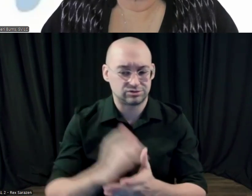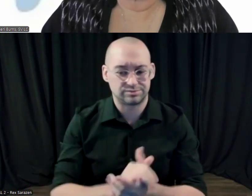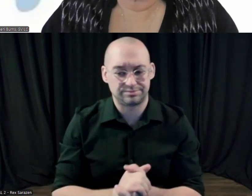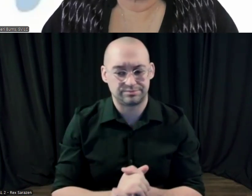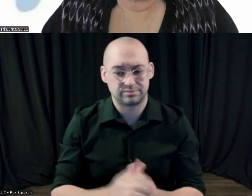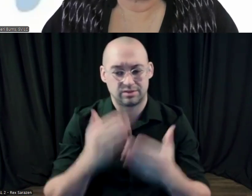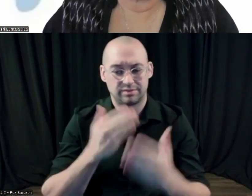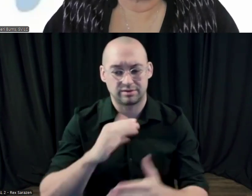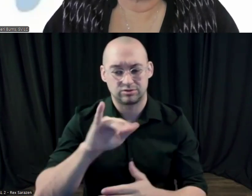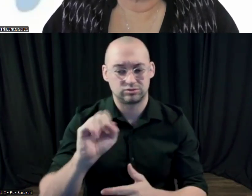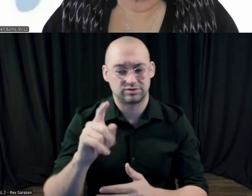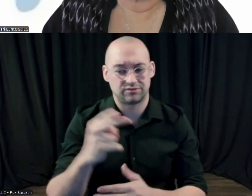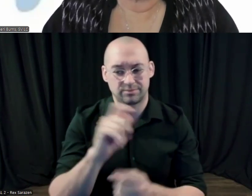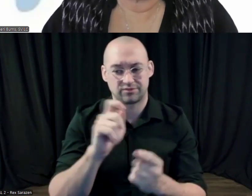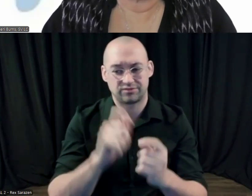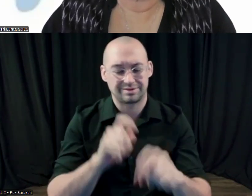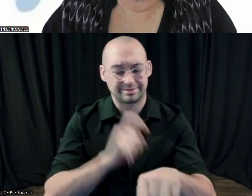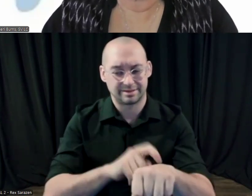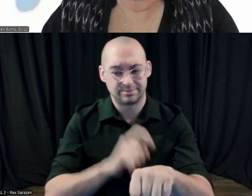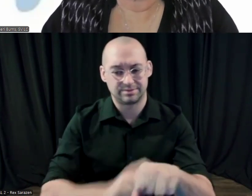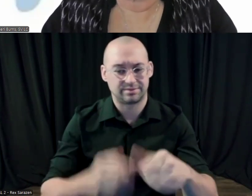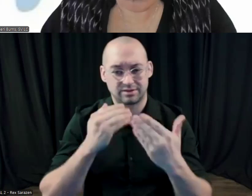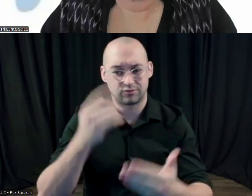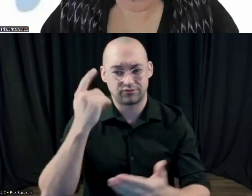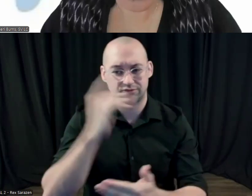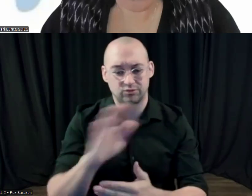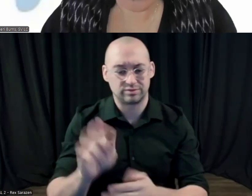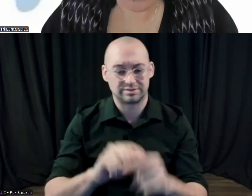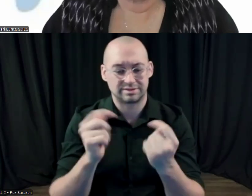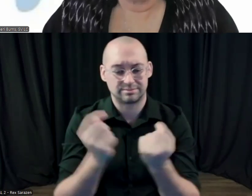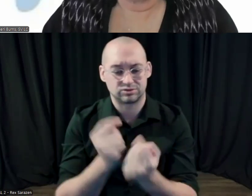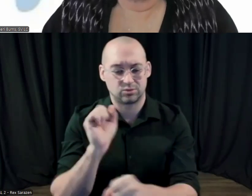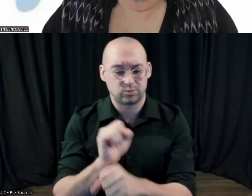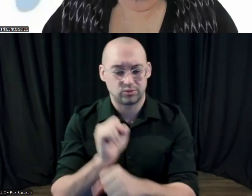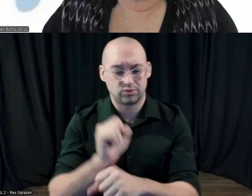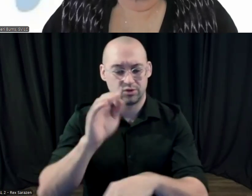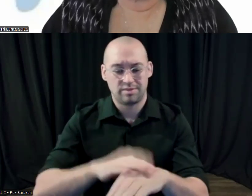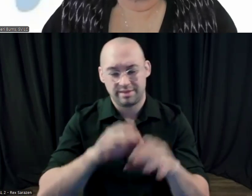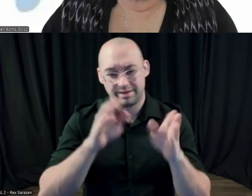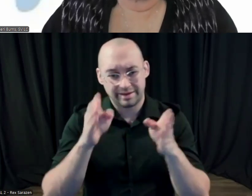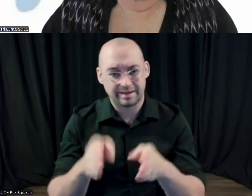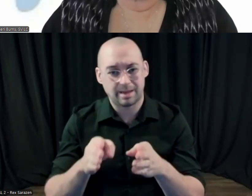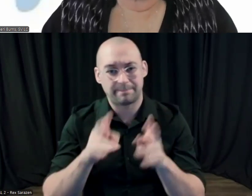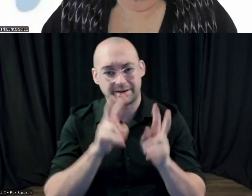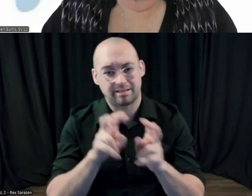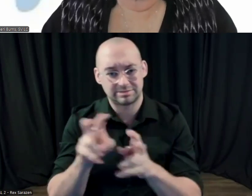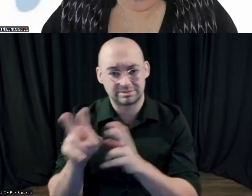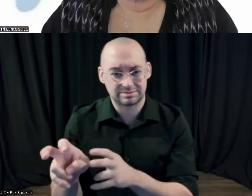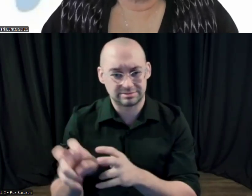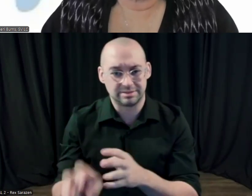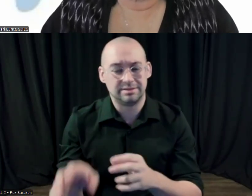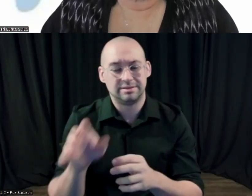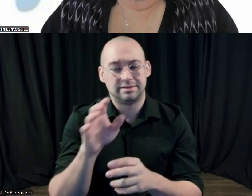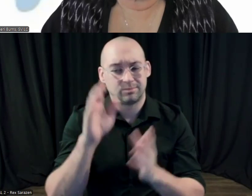Yes, perfect timing. And thank you for you and your team's work on the gap analysis. And we definitely hope to get